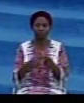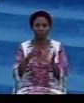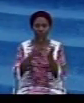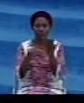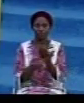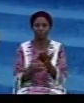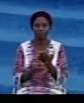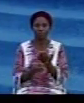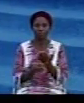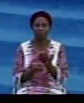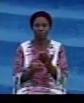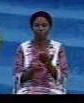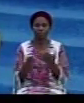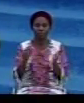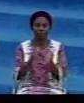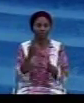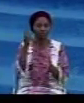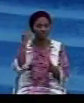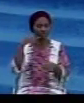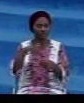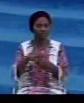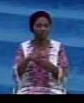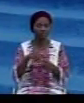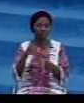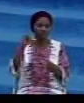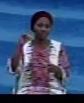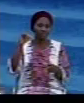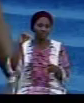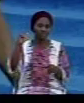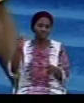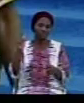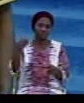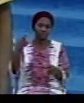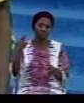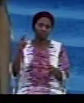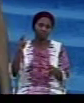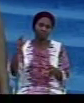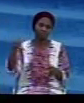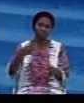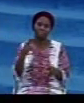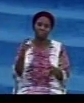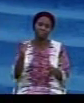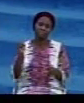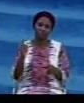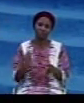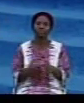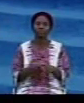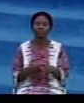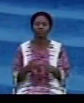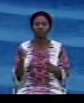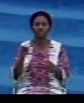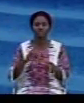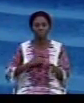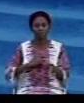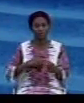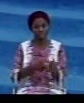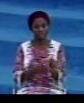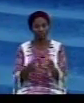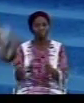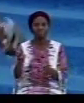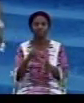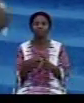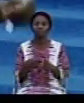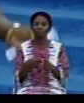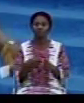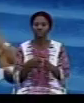in August ending towards ending August ending so mo ṣe lọ nìyẹn so lọ́jọ́ nígbà tí mo wá lọmọ lọ́jọ́ kẹ́ni wọ́n